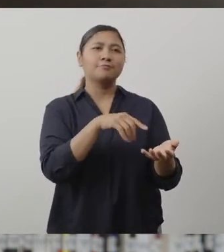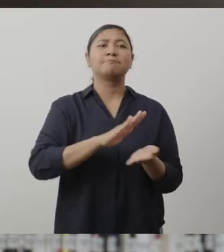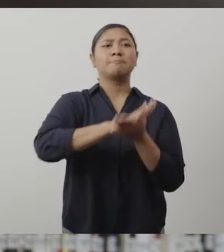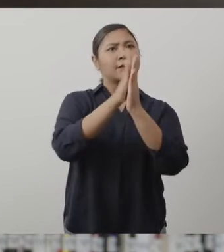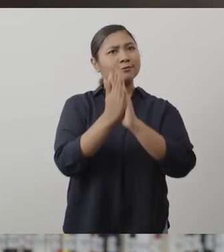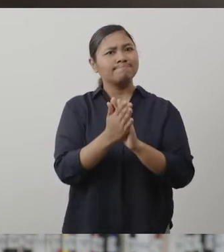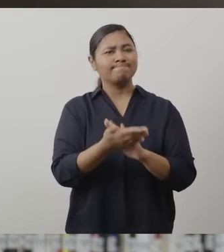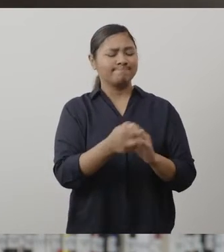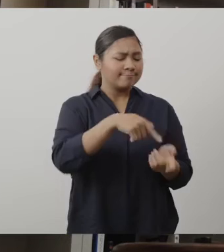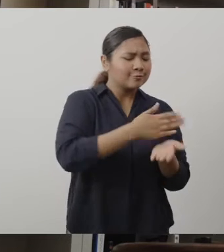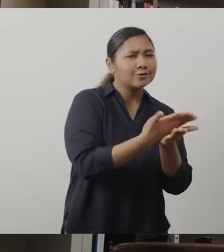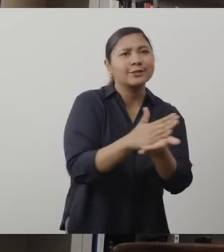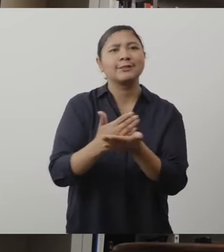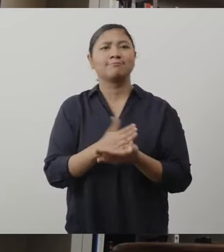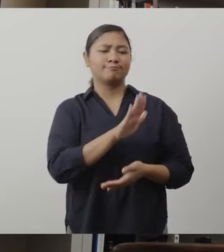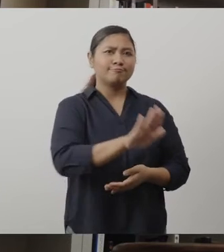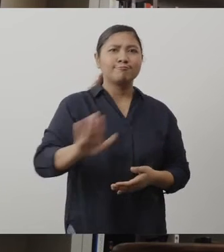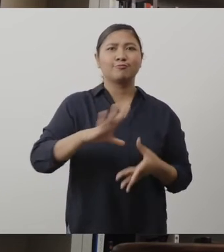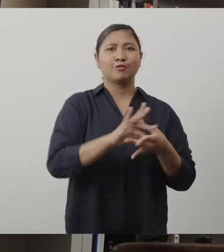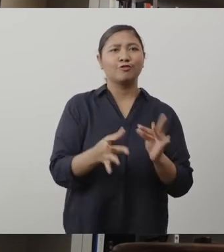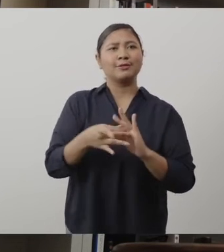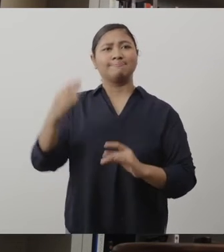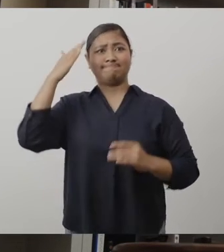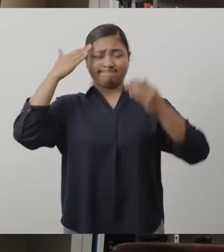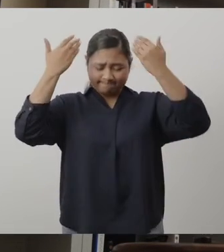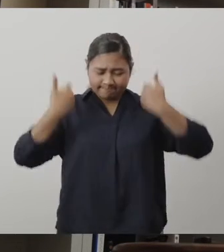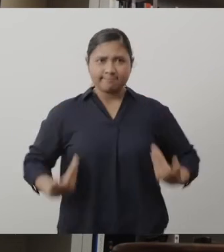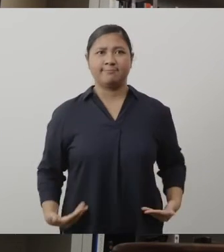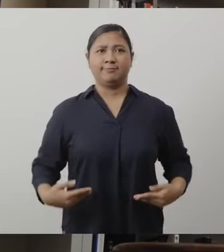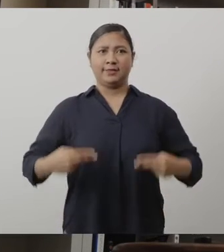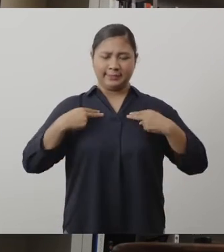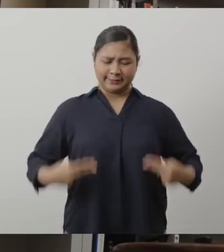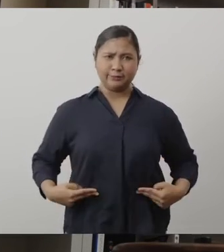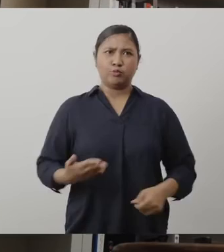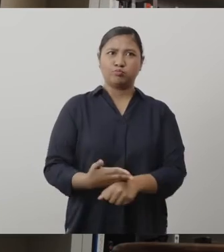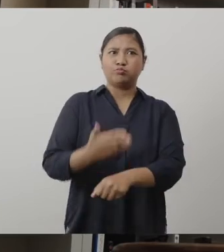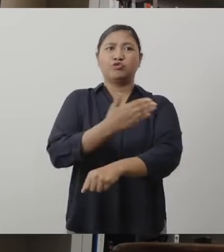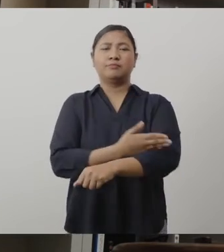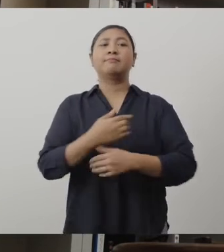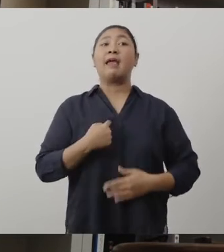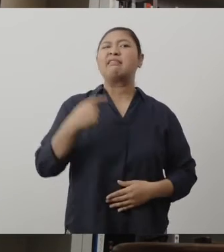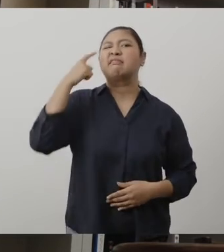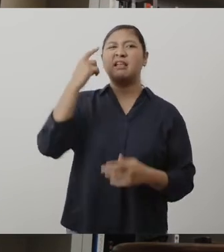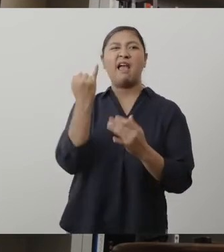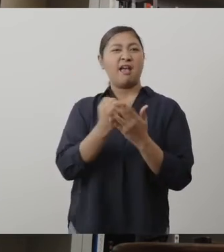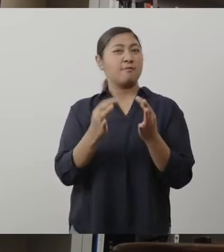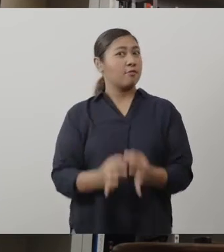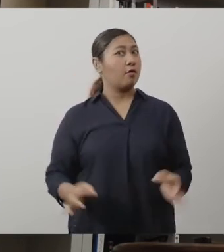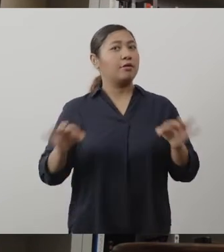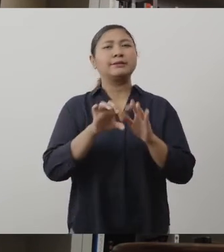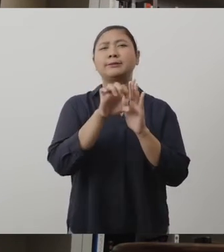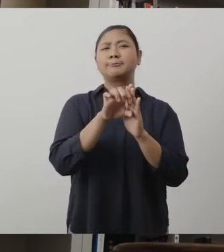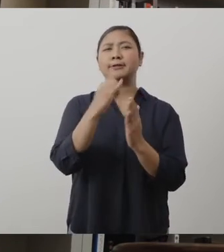can be profoundly healing. So I think the artwork plays a very important role in the process of Slow Art Plus. So for example, in one of the